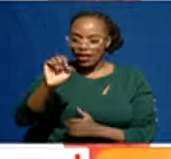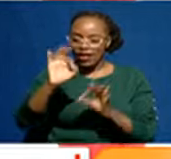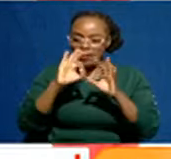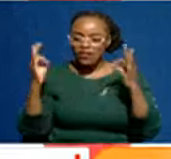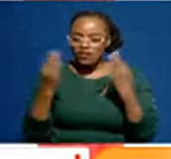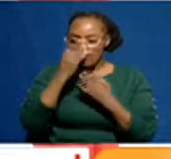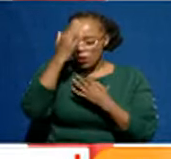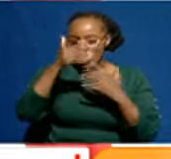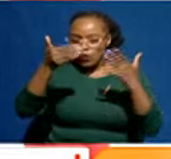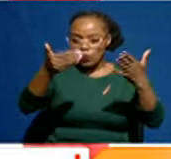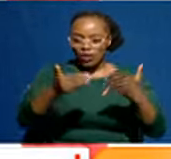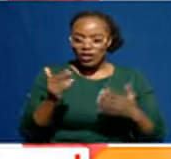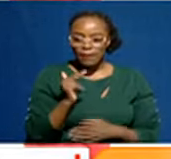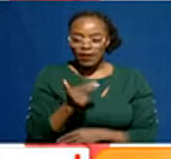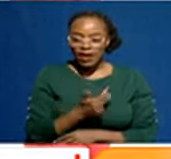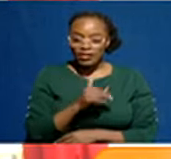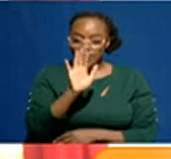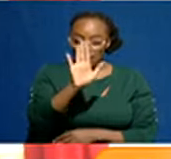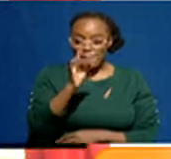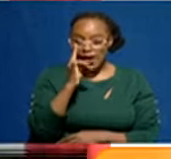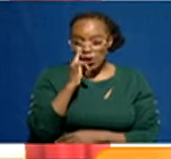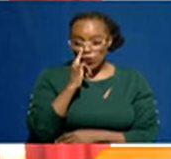kwa kutukaribisha hapa kwenu.